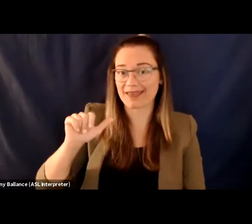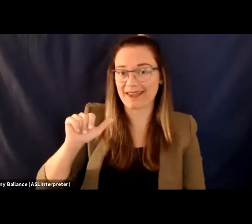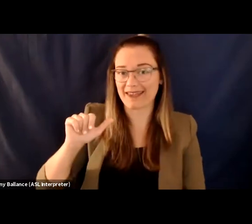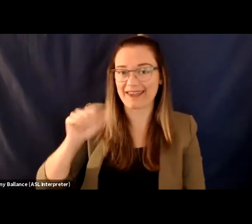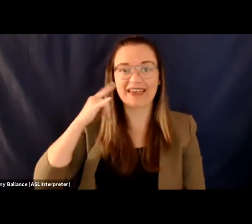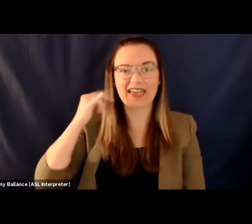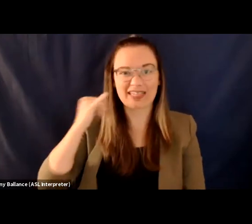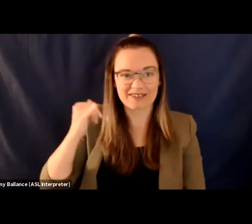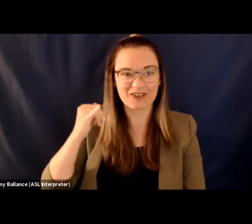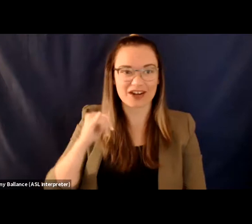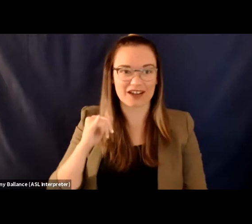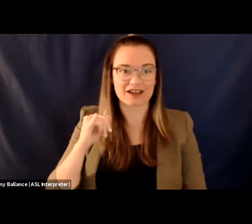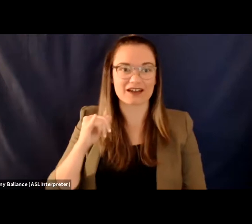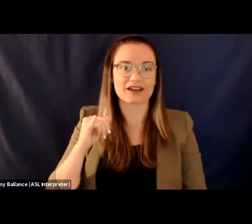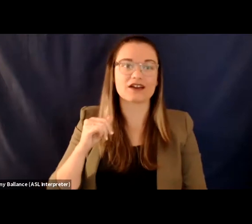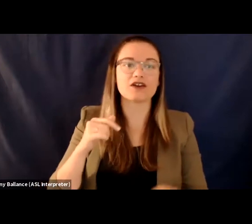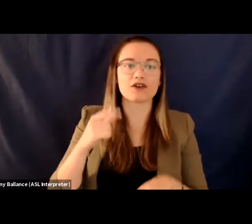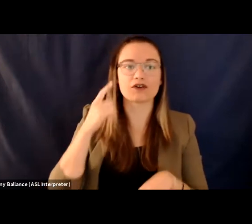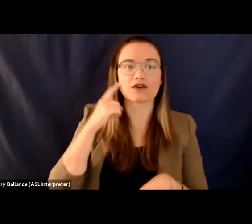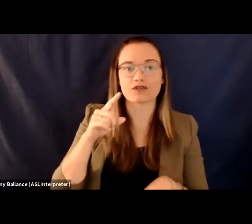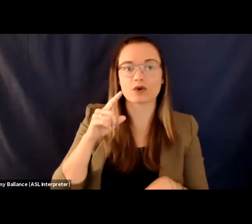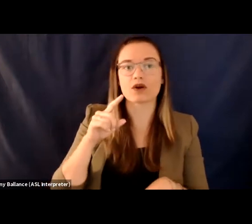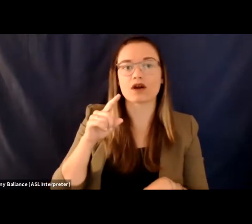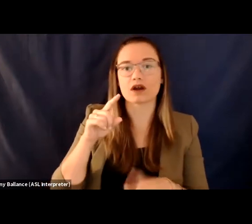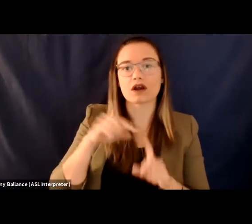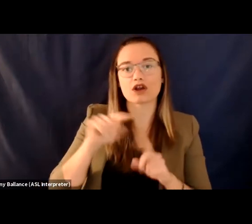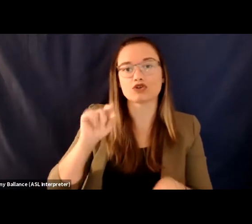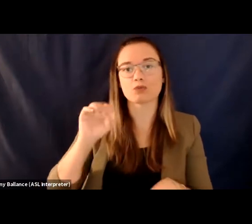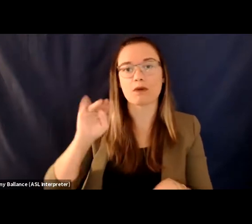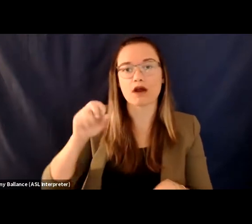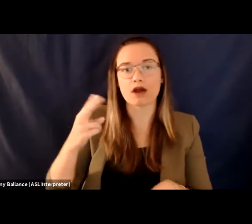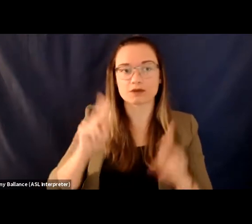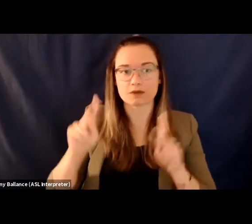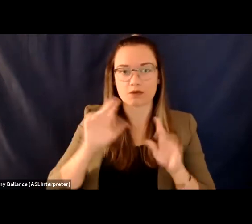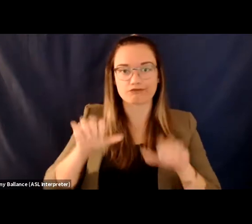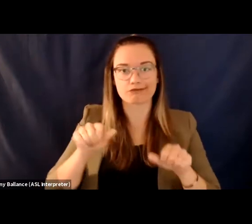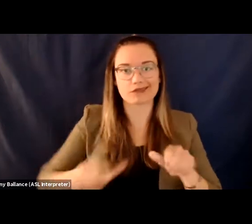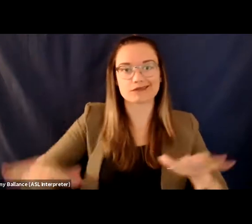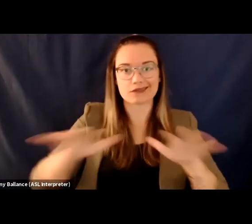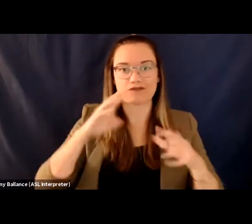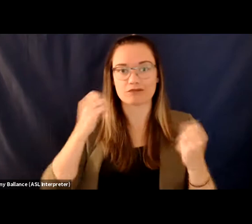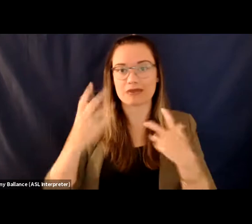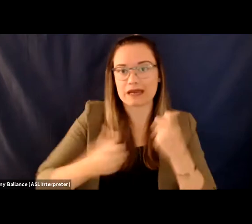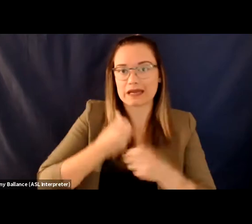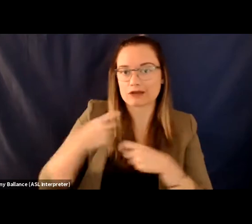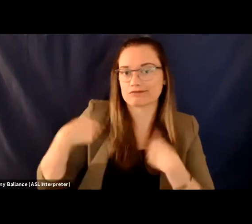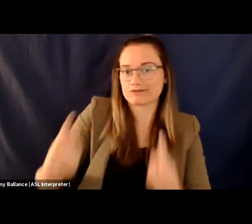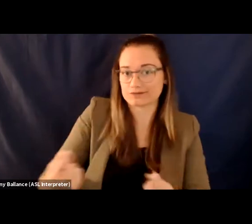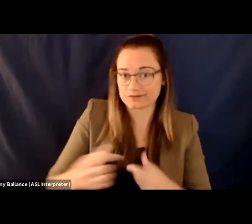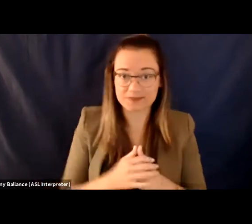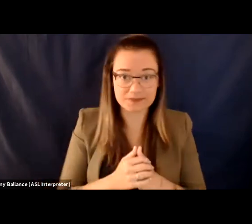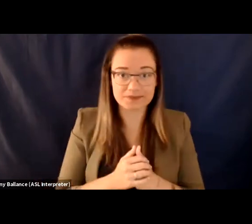unceded land of the Tongva and Chumash people who have been stewards of this land for generations. I'd like to